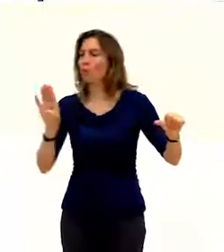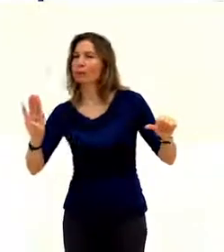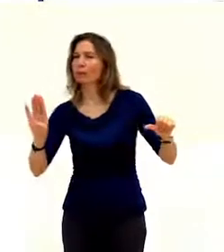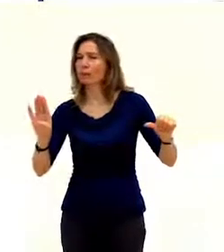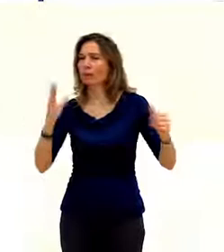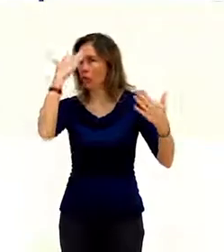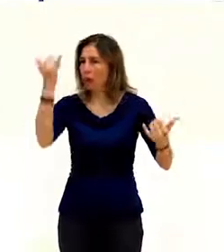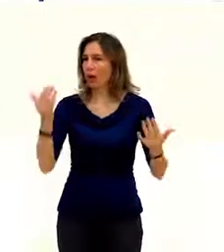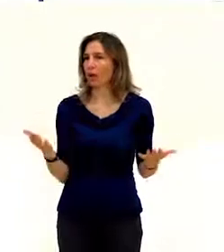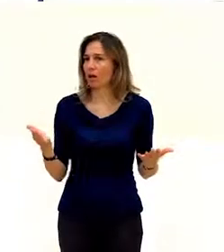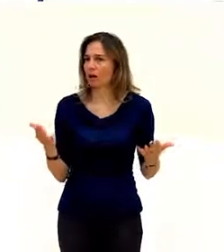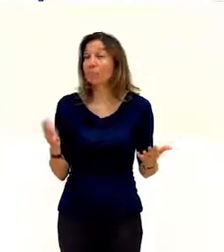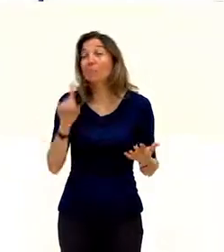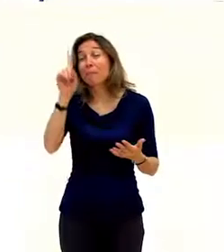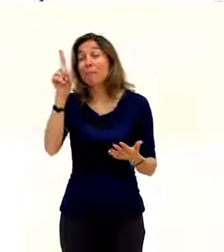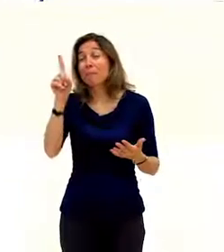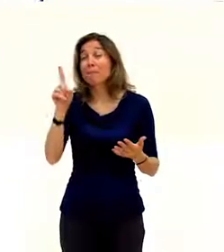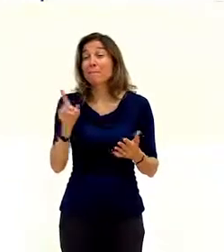In principle, there are two criteria.